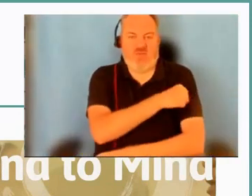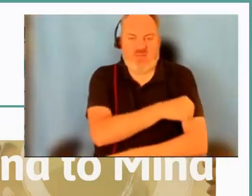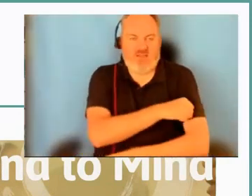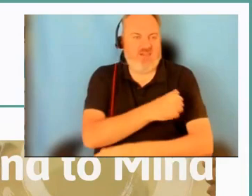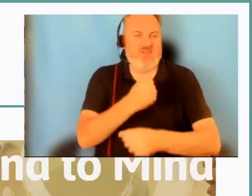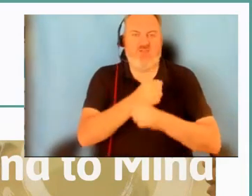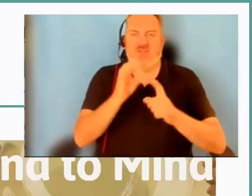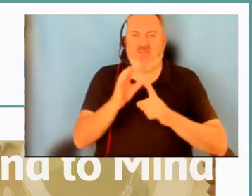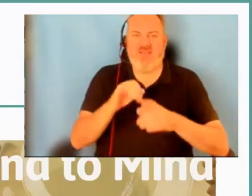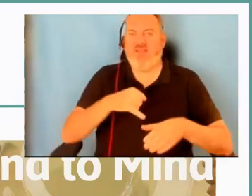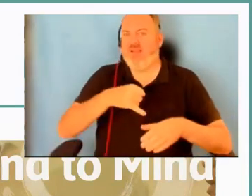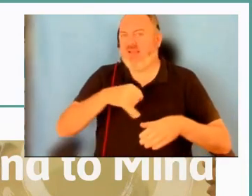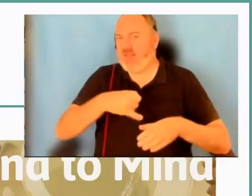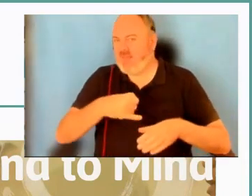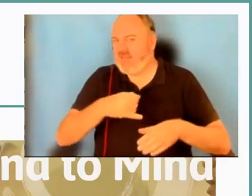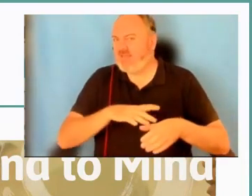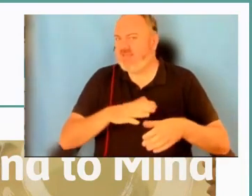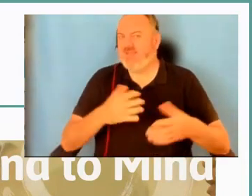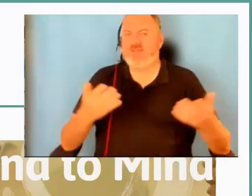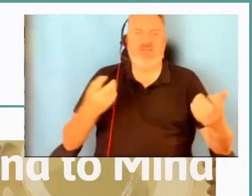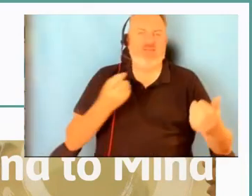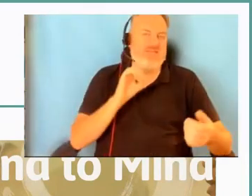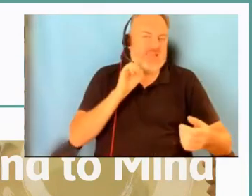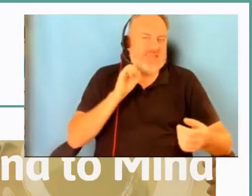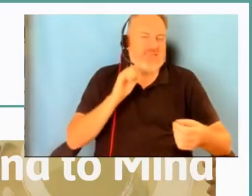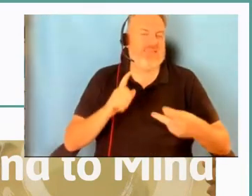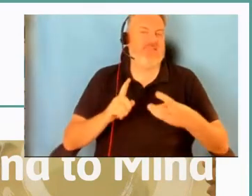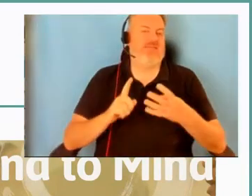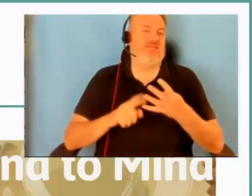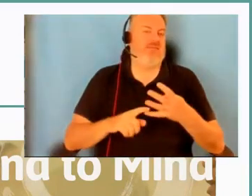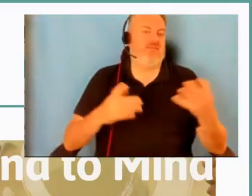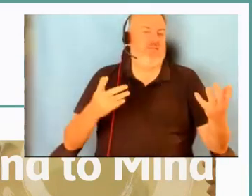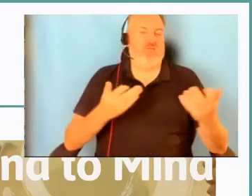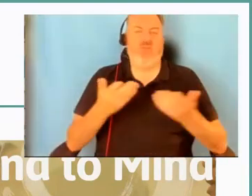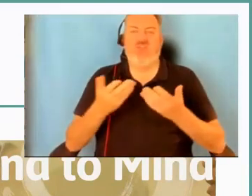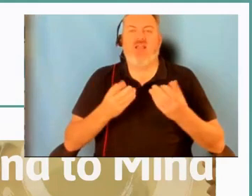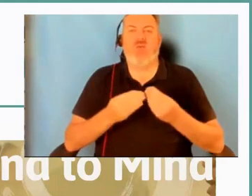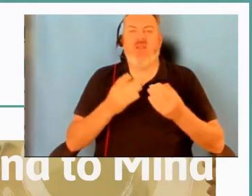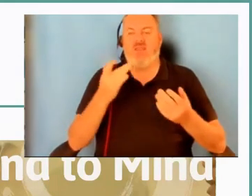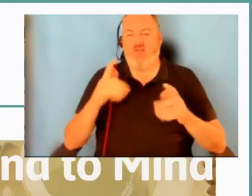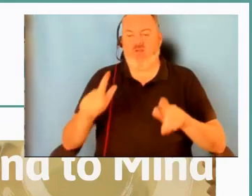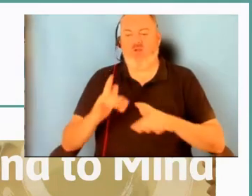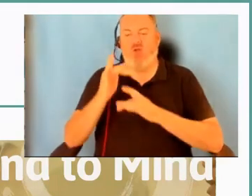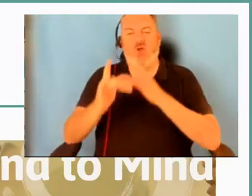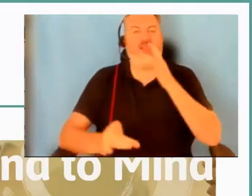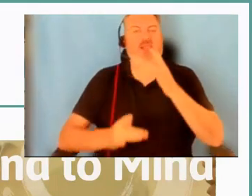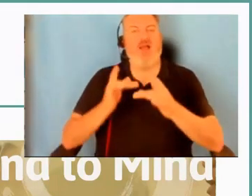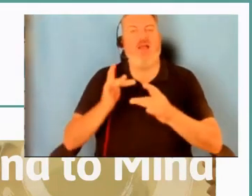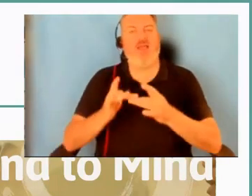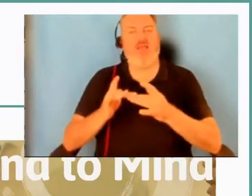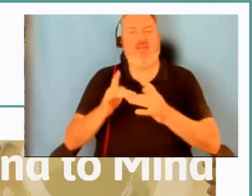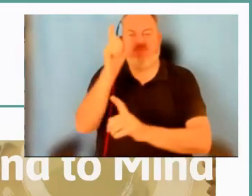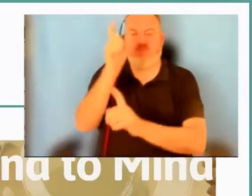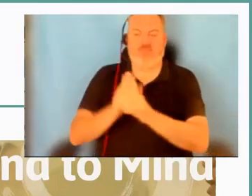GPs, pharmacies, dentists. And you can also chat with their virtual assistant about any symptoms that you might be